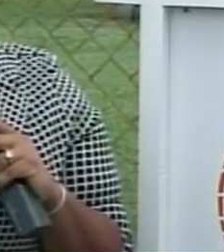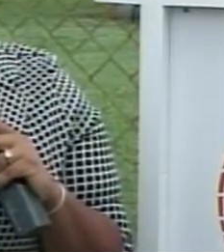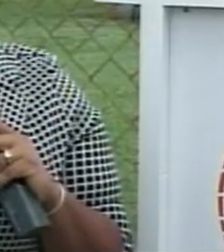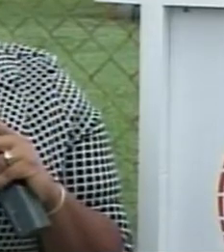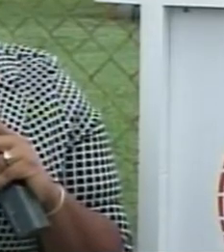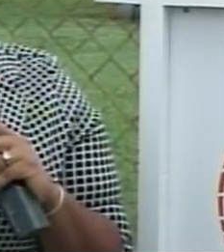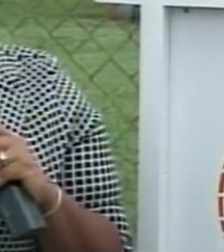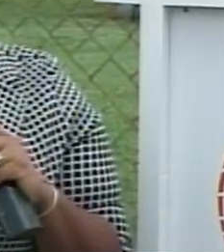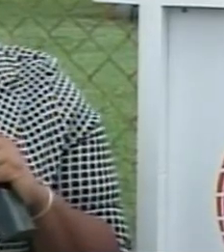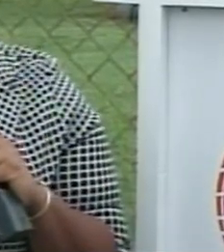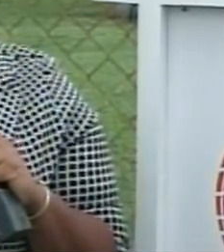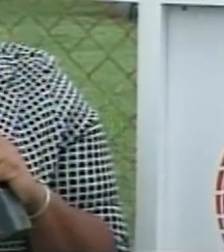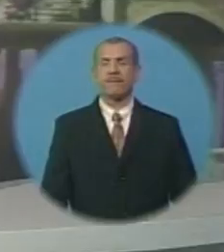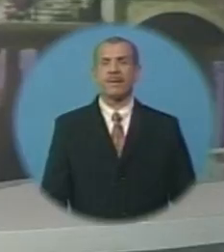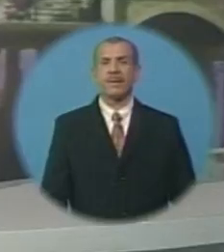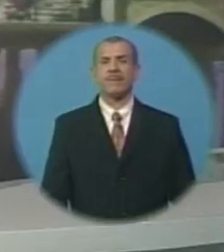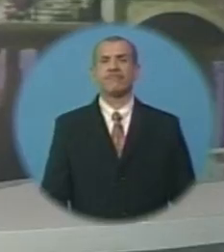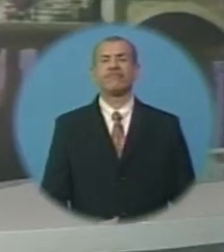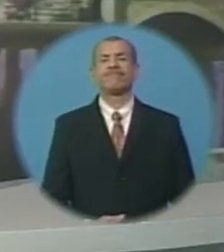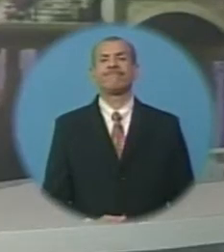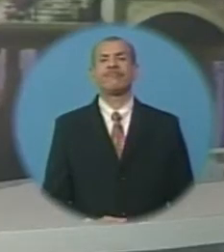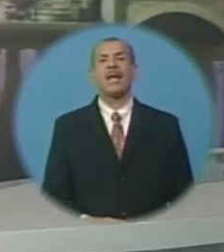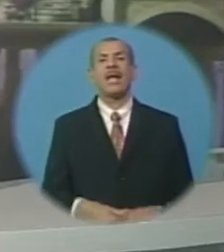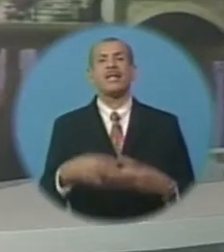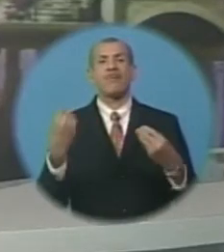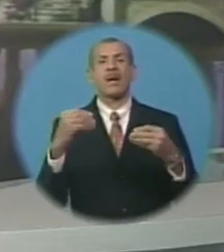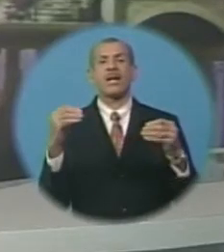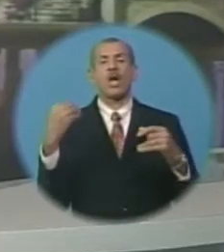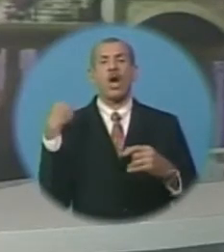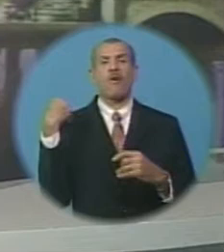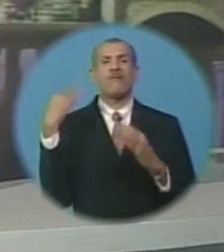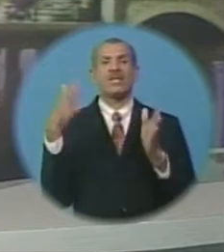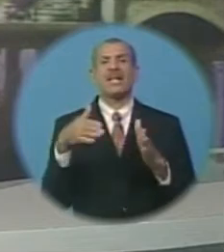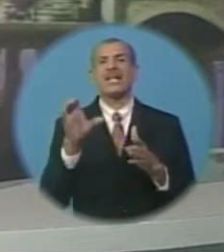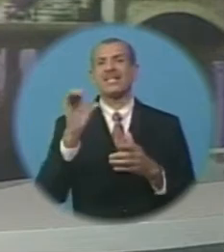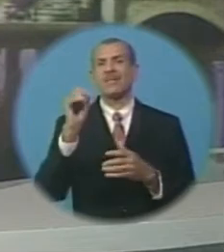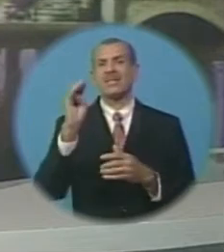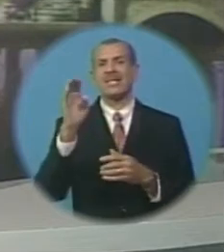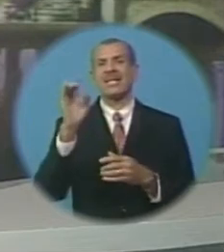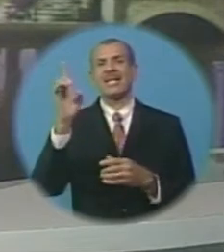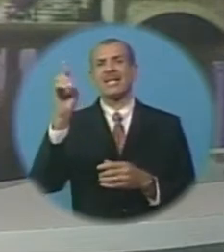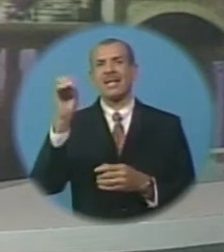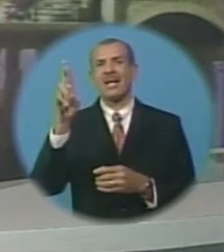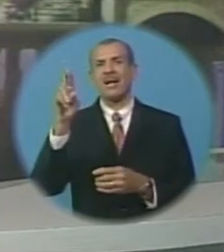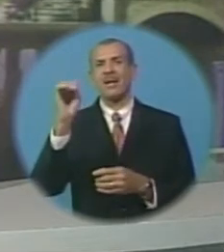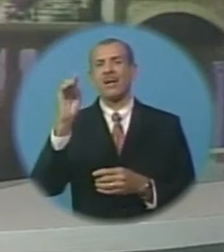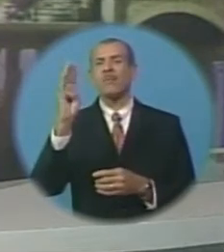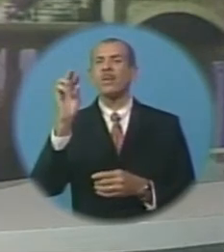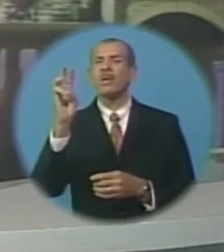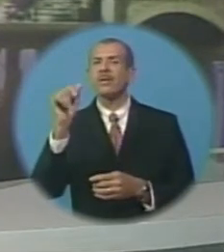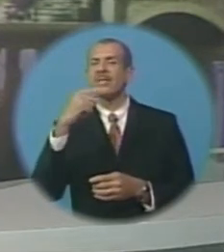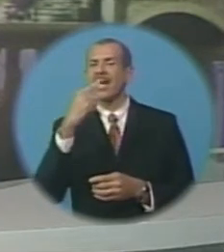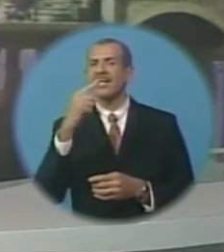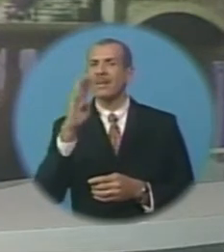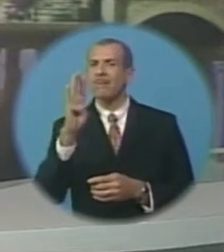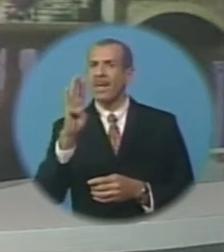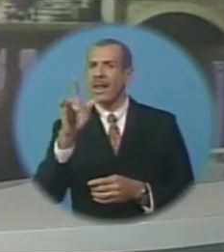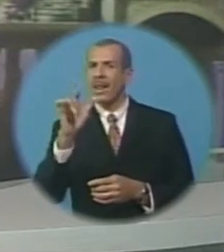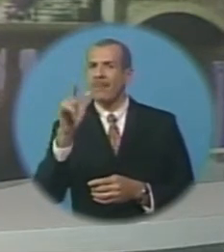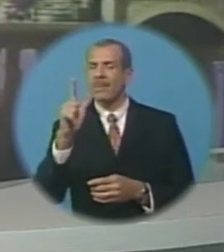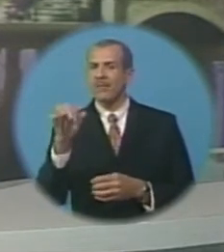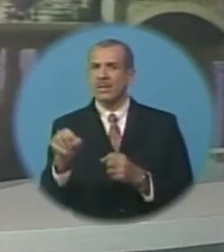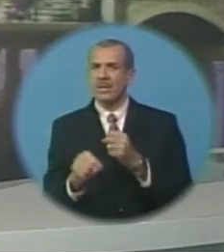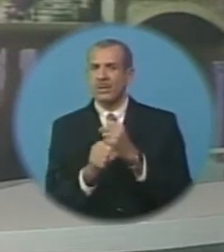guardian of our heritage. And Marketing Officer at the CBC, Derry Bowen, thanked the BL&P for its support